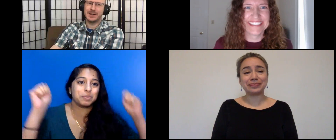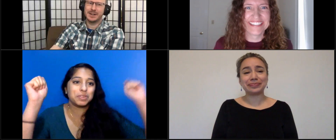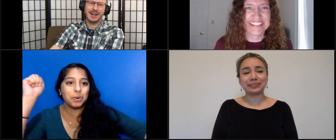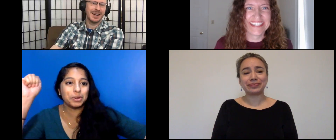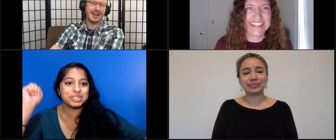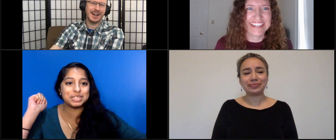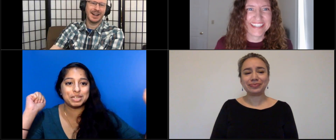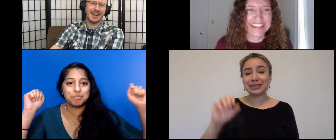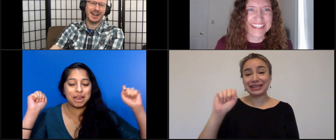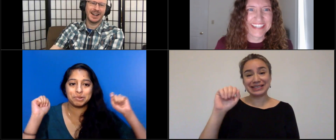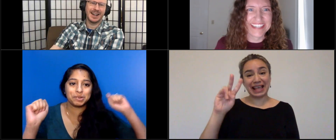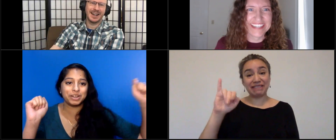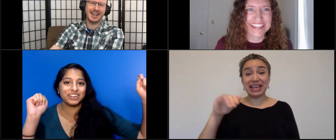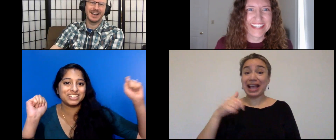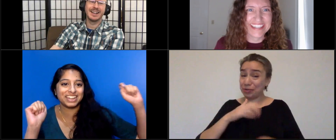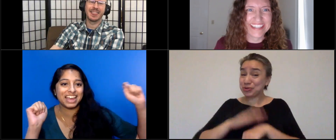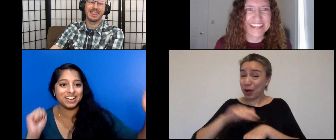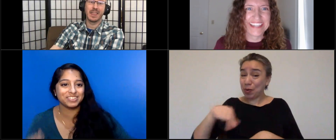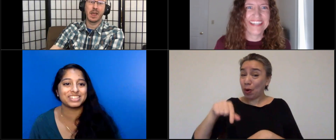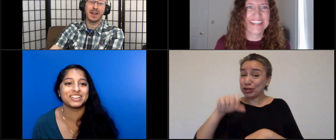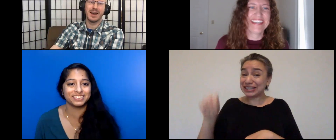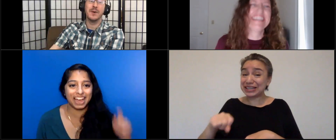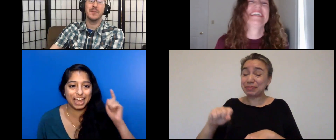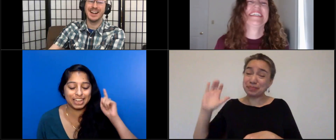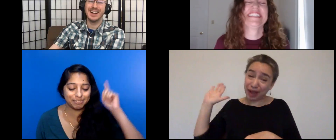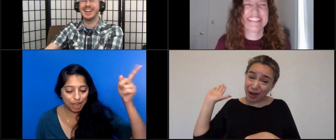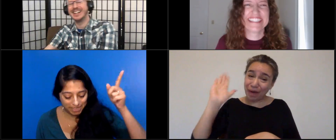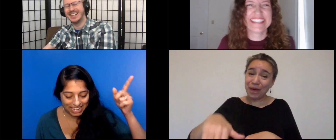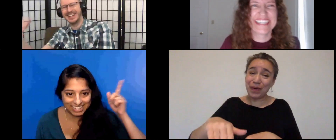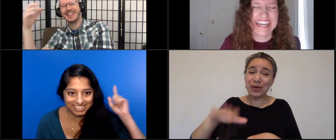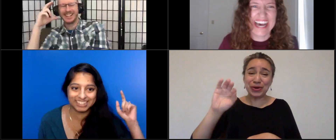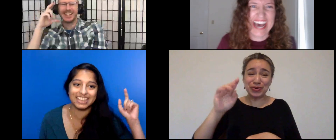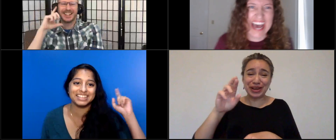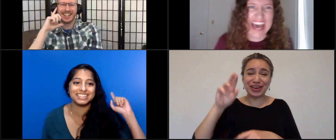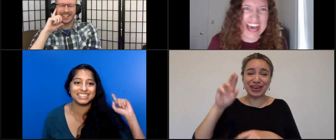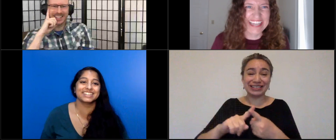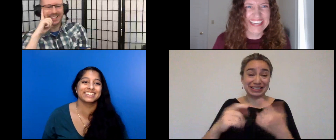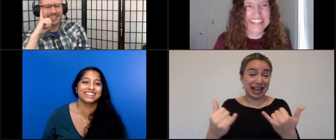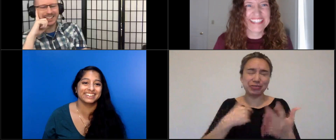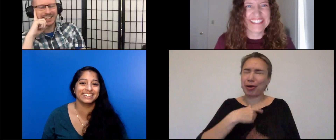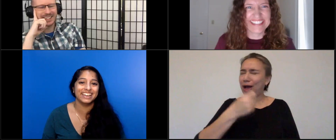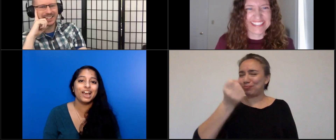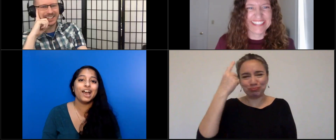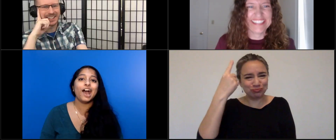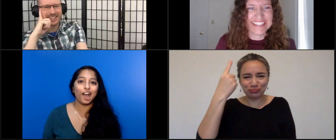I was also on the quarter system my whole career until now, so Oh, wow. I empathize. Yes.